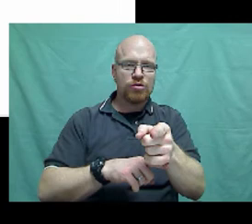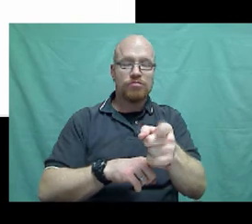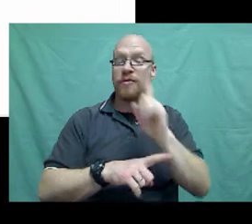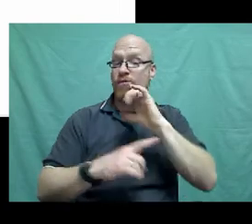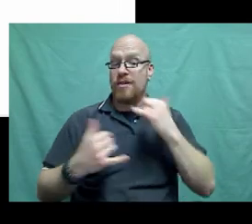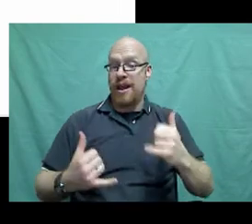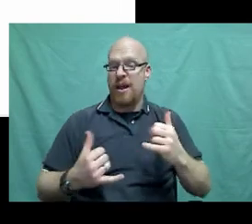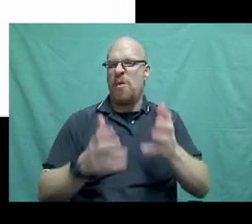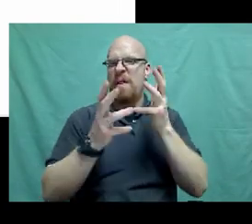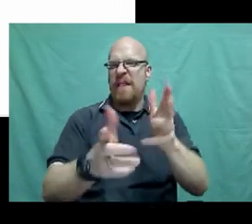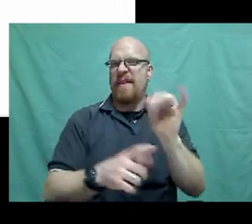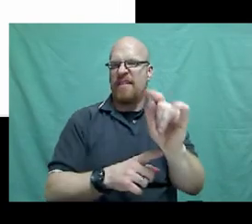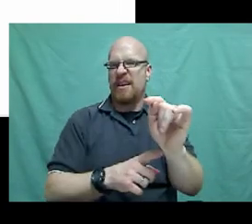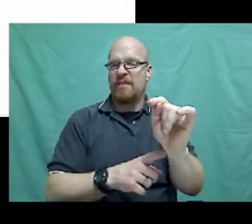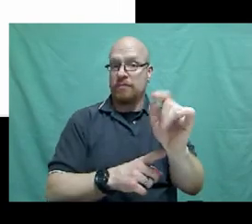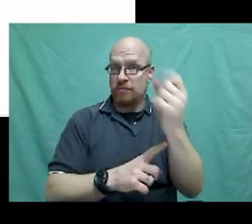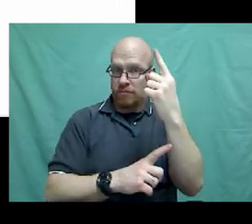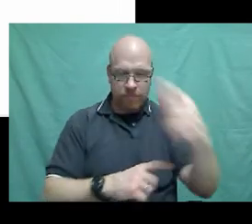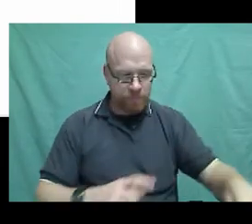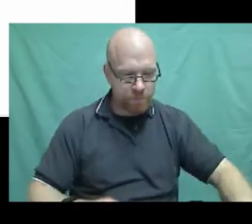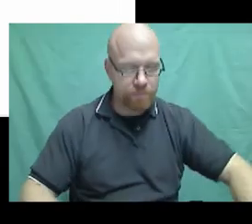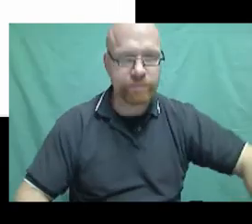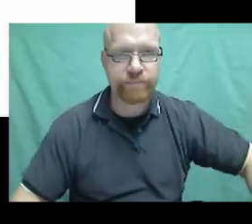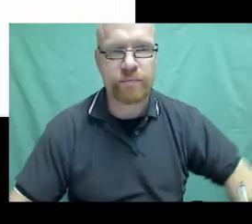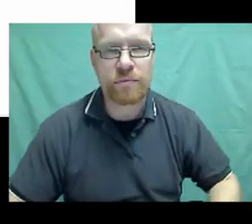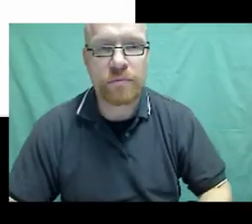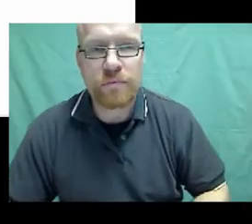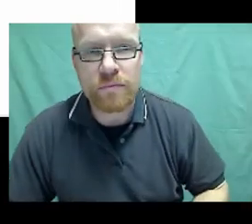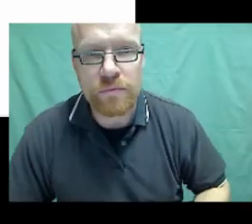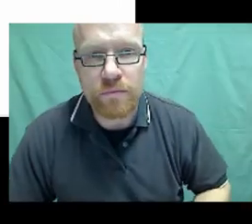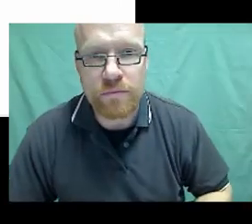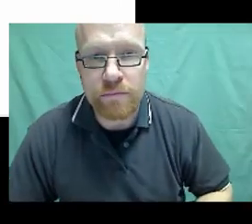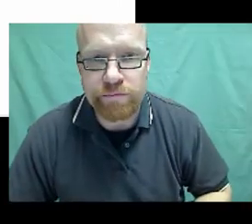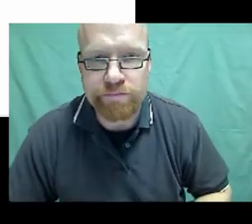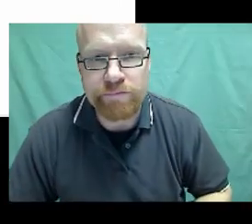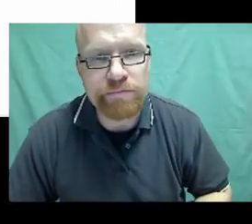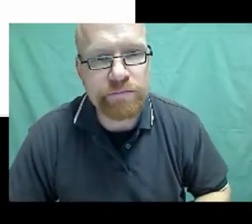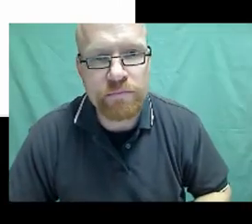I. For right now, we'll leave it, the answer is non-real root.